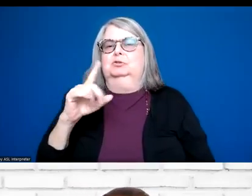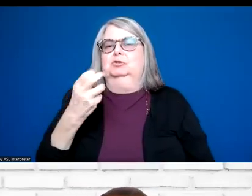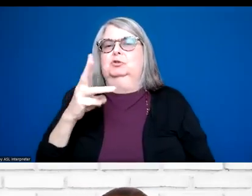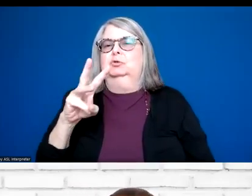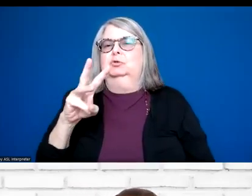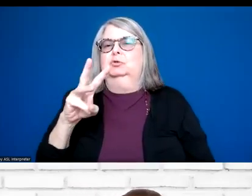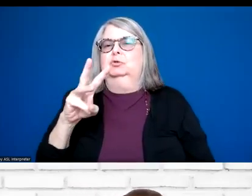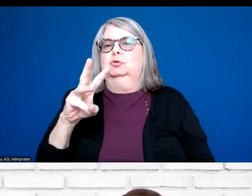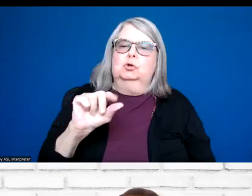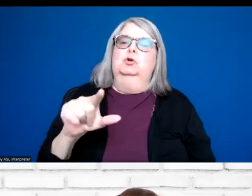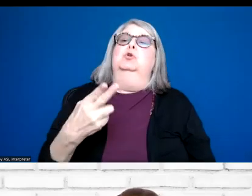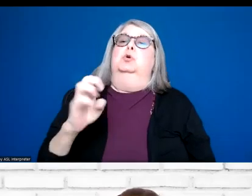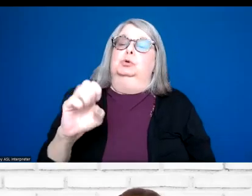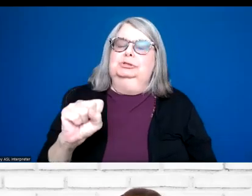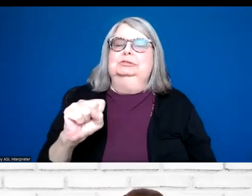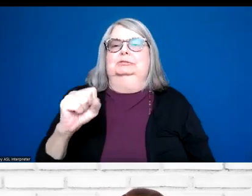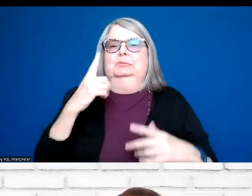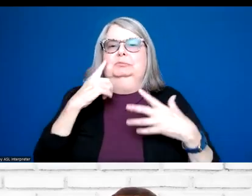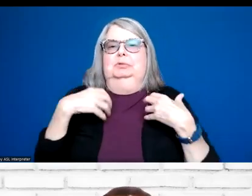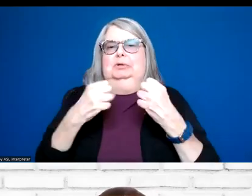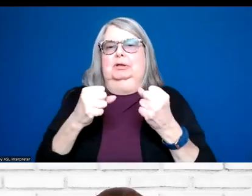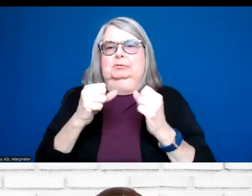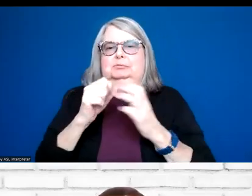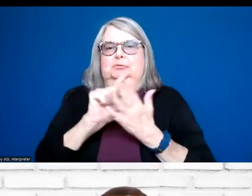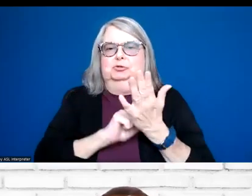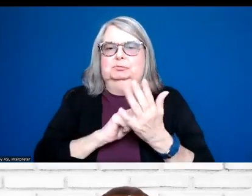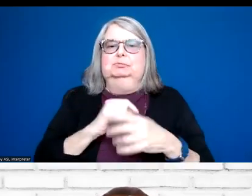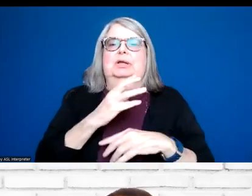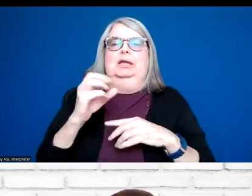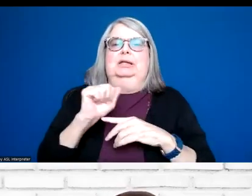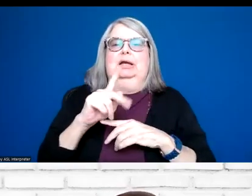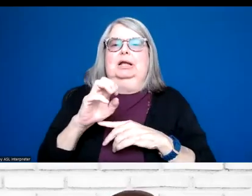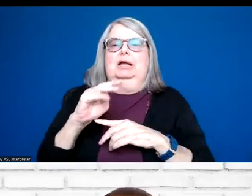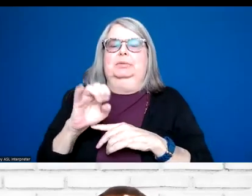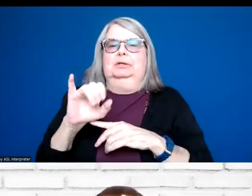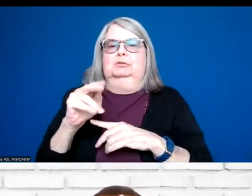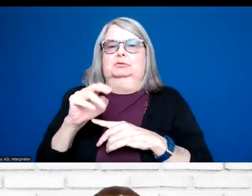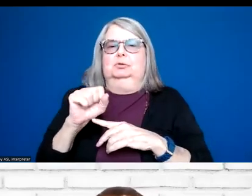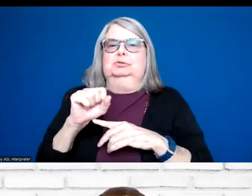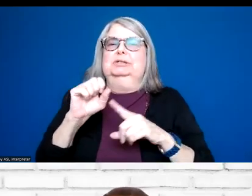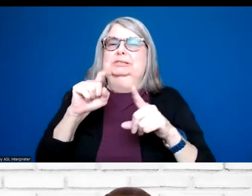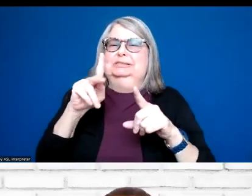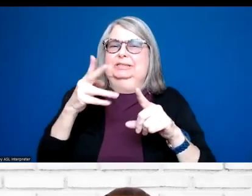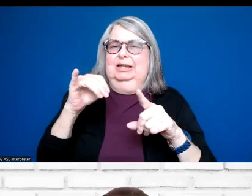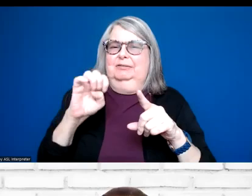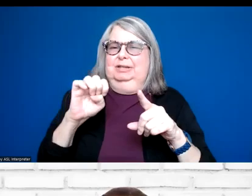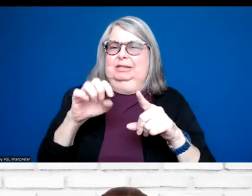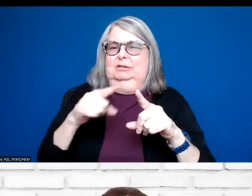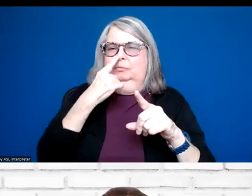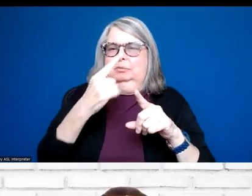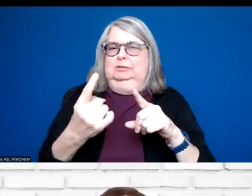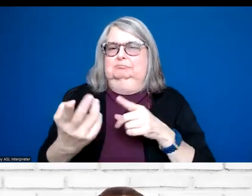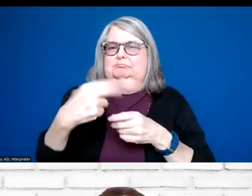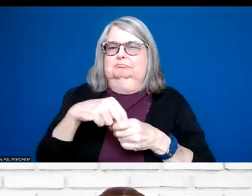Innovator, Assistant Director of NAMI in Franklin County, Ohio. I'm going to ask for Stephanie, if you would, to come on board and